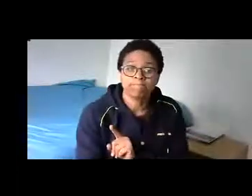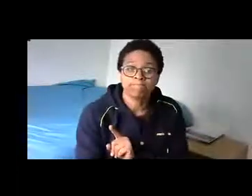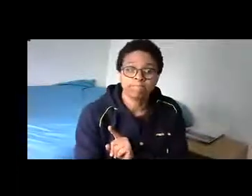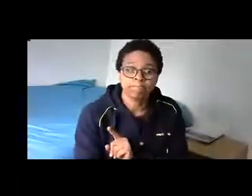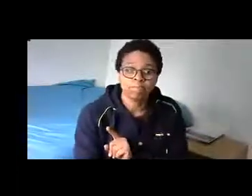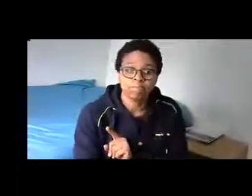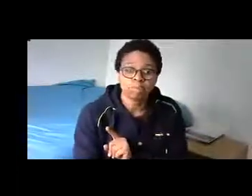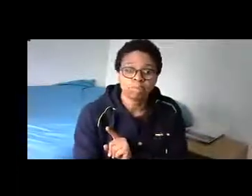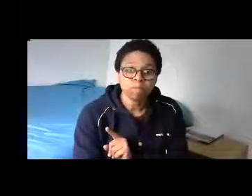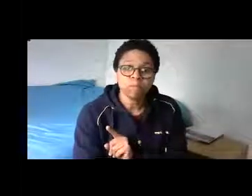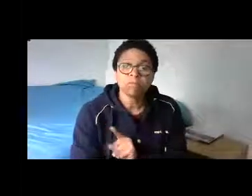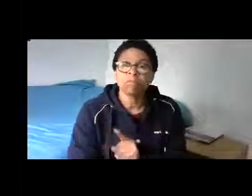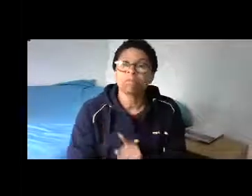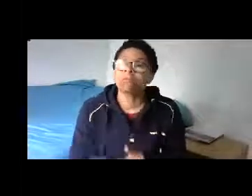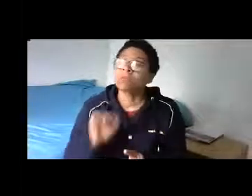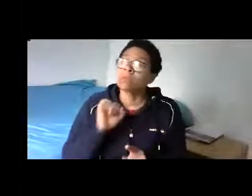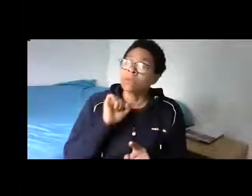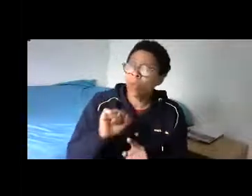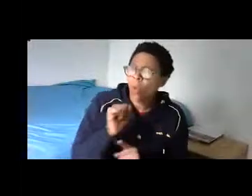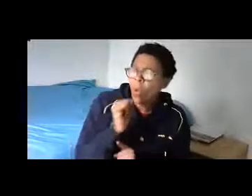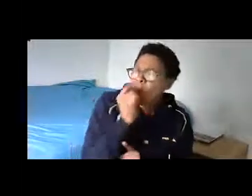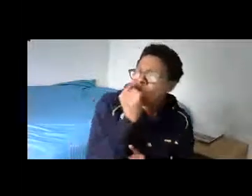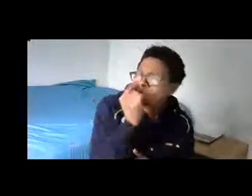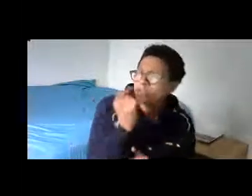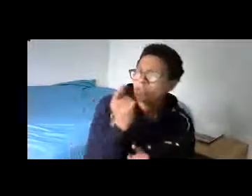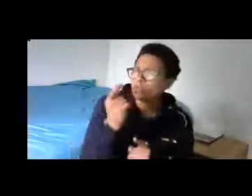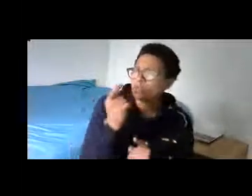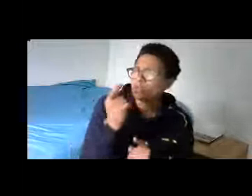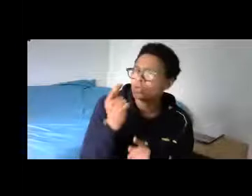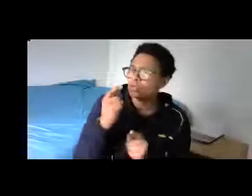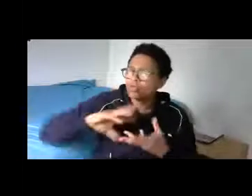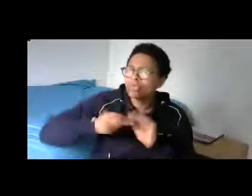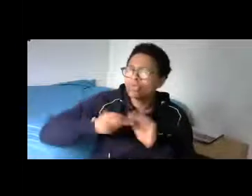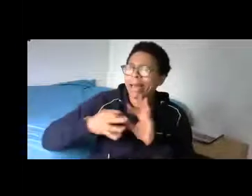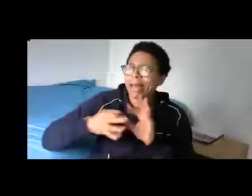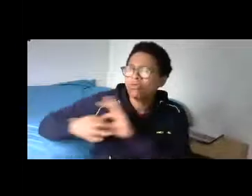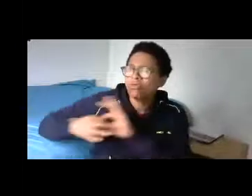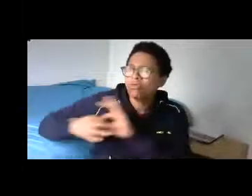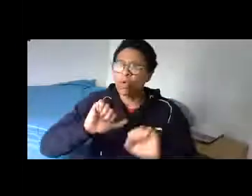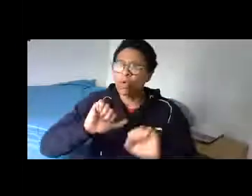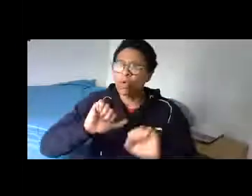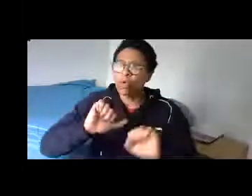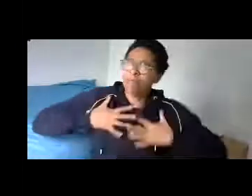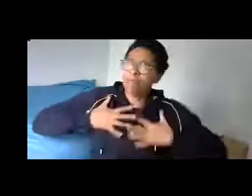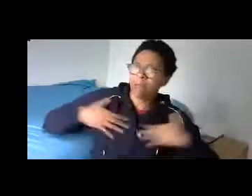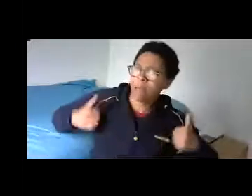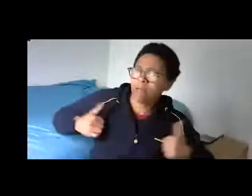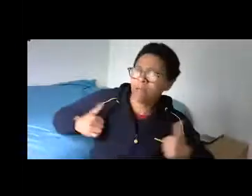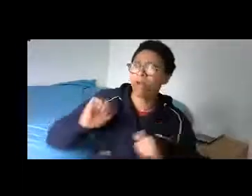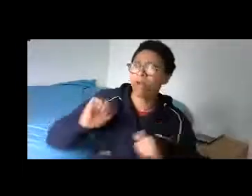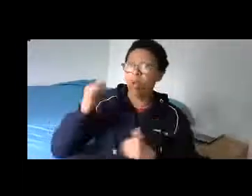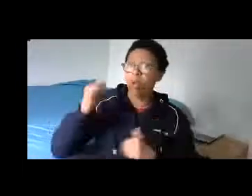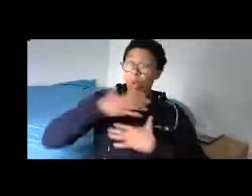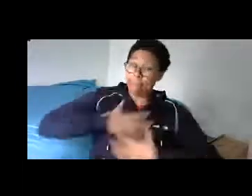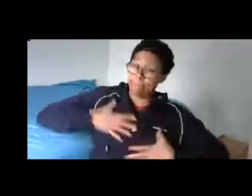ability to kind of form relationships, your kind of physical health, as I said, your emotional health,